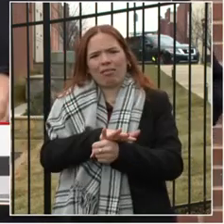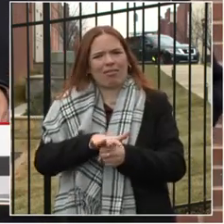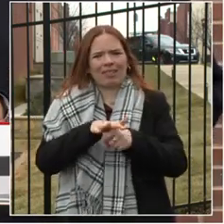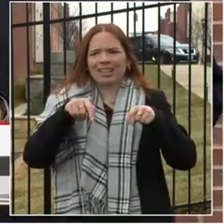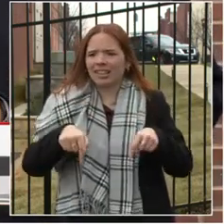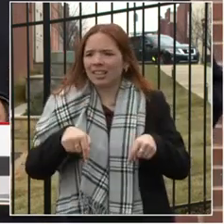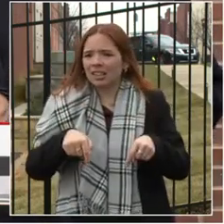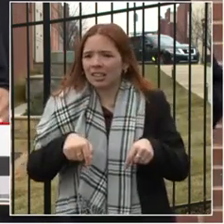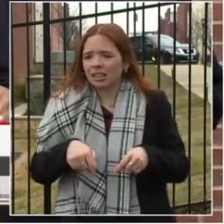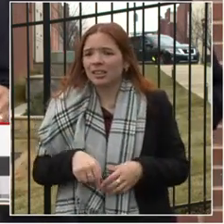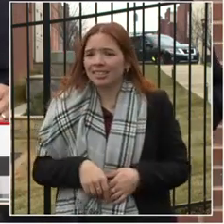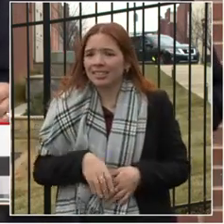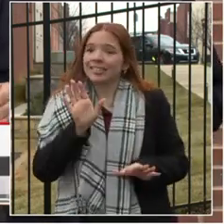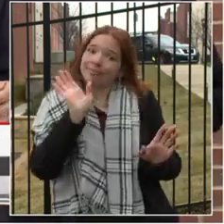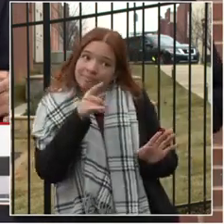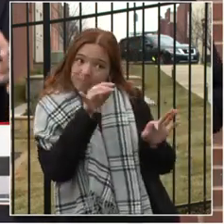me,